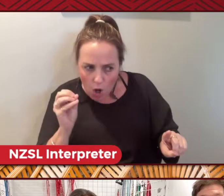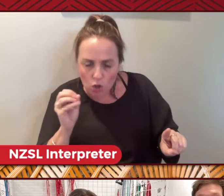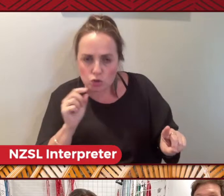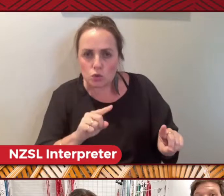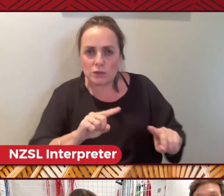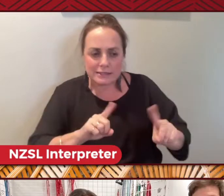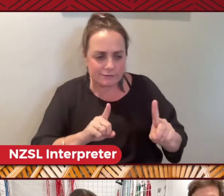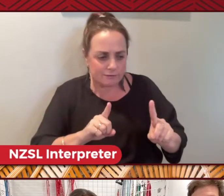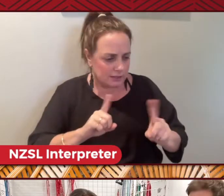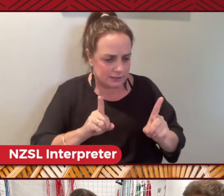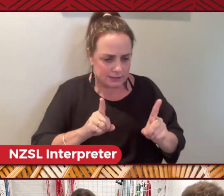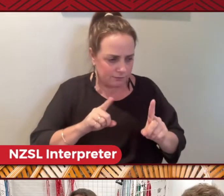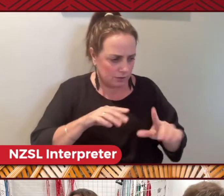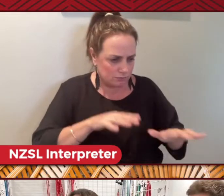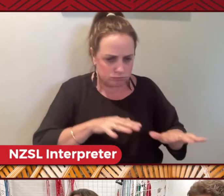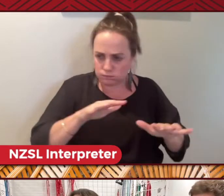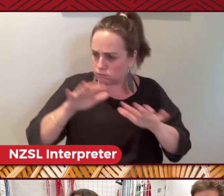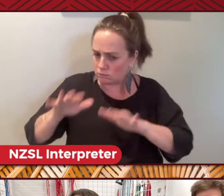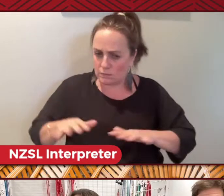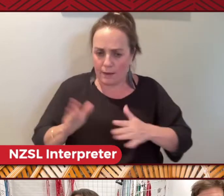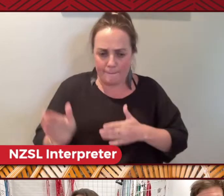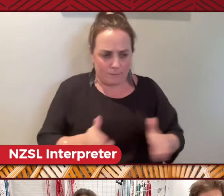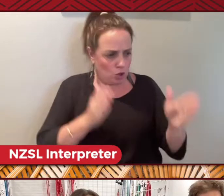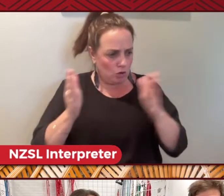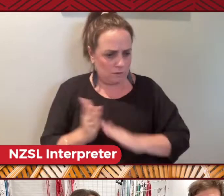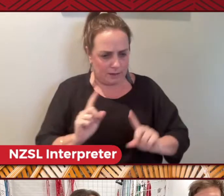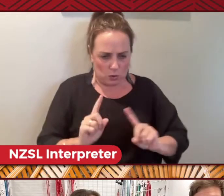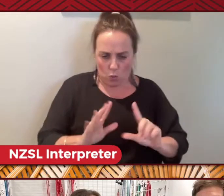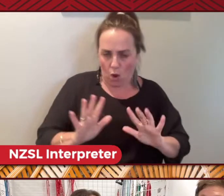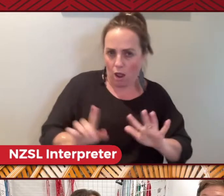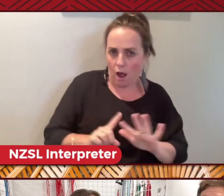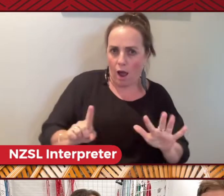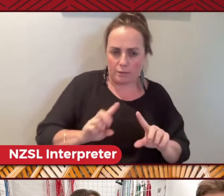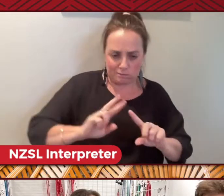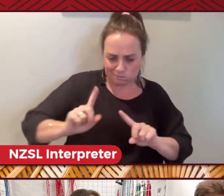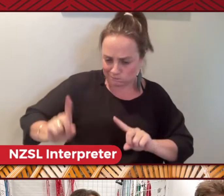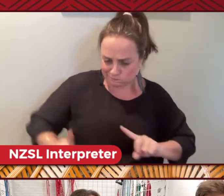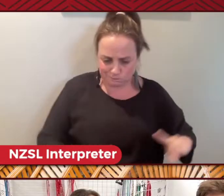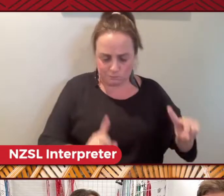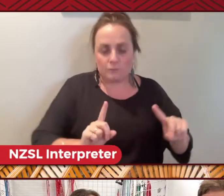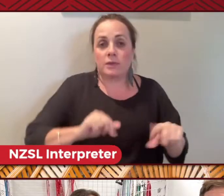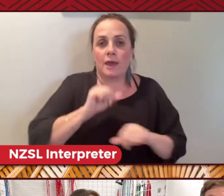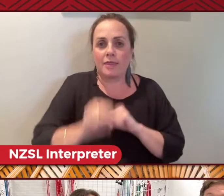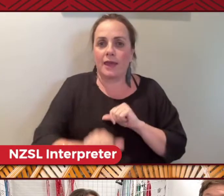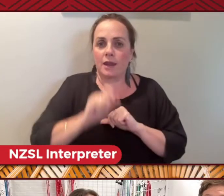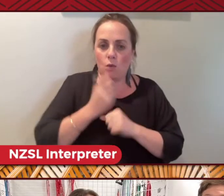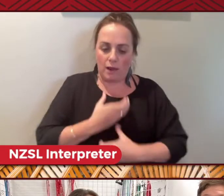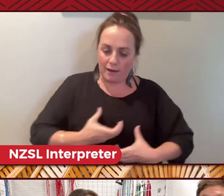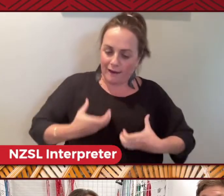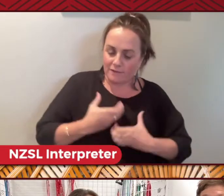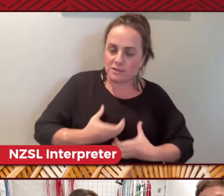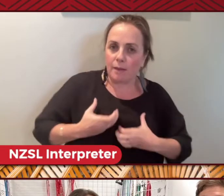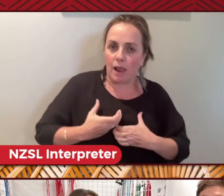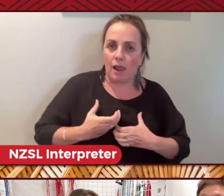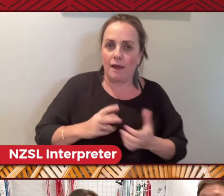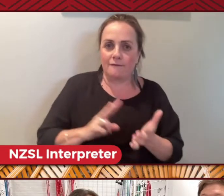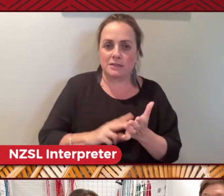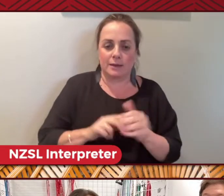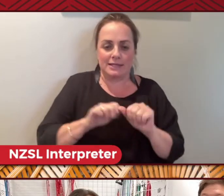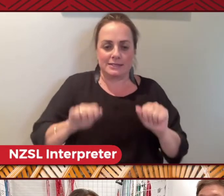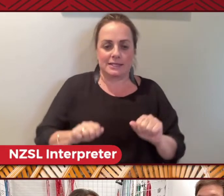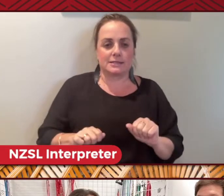the different planes of movement. And then from there, they're going to get comfortable in their space. Their vestibular system is going to be